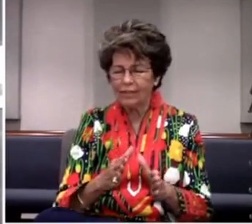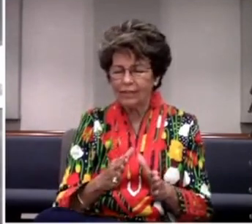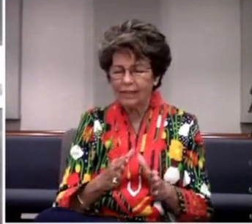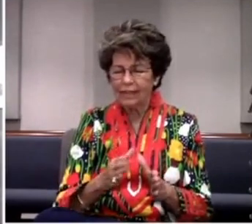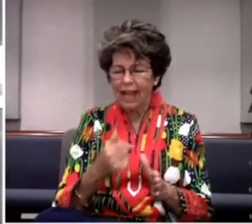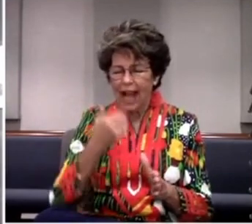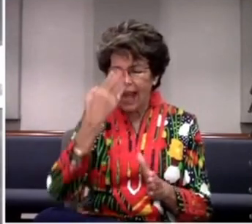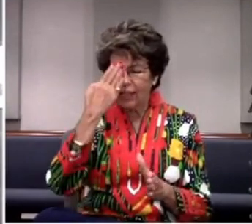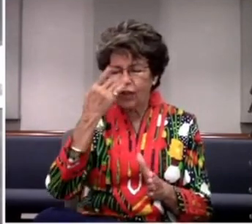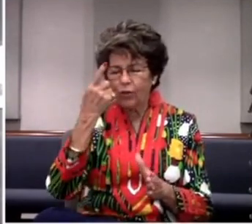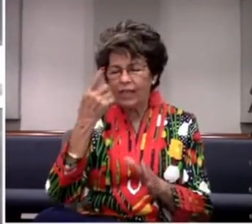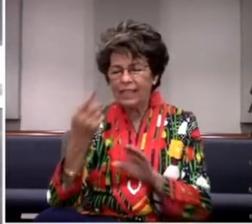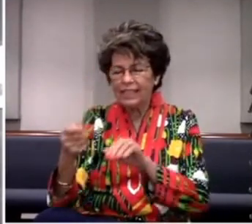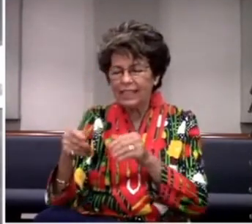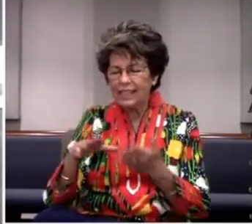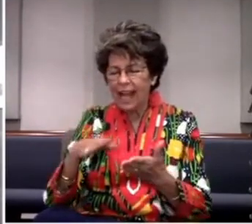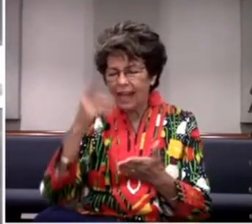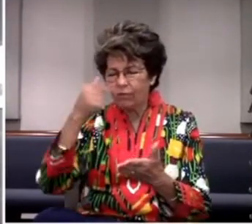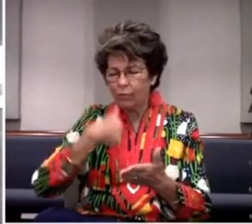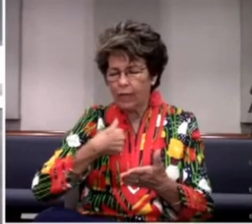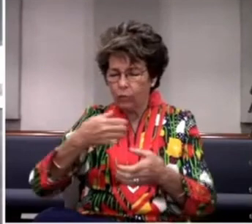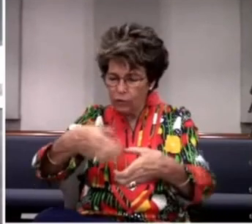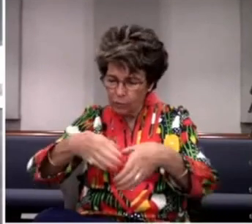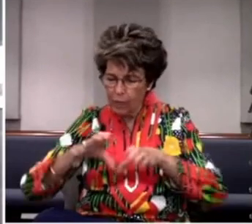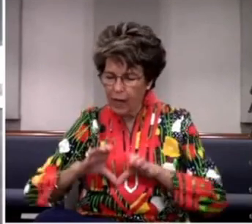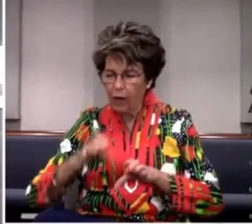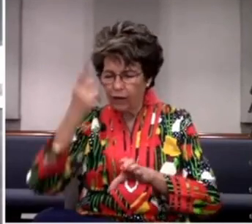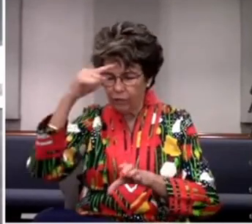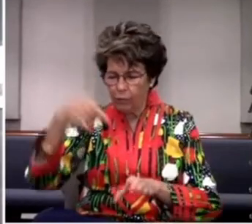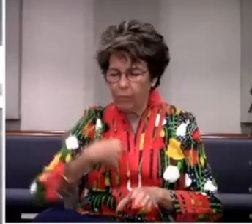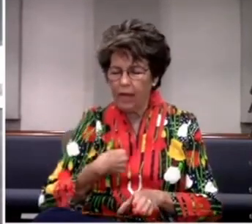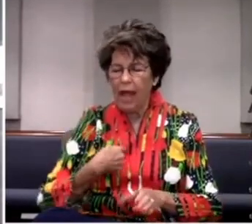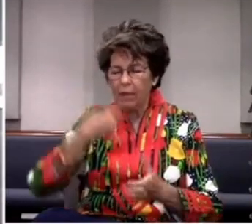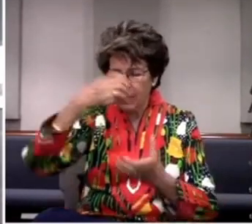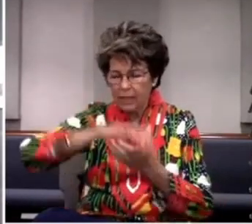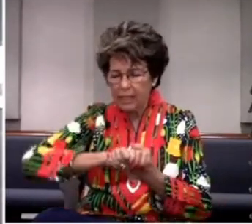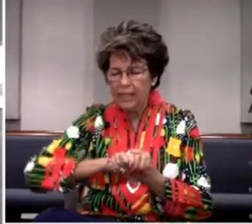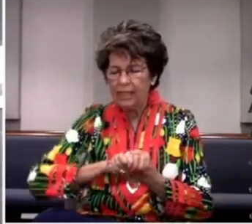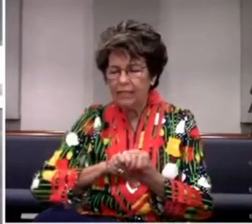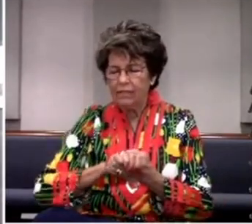I know he died for me, was buried for me, and I believe he rose again.